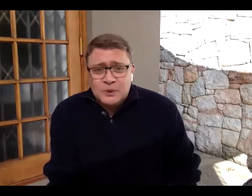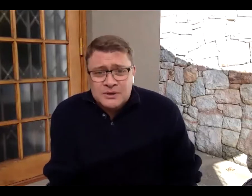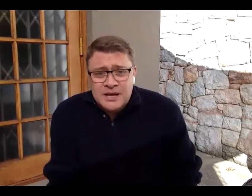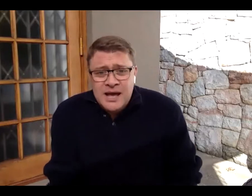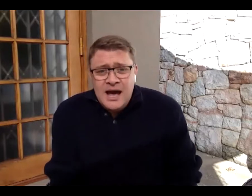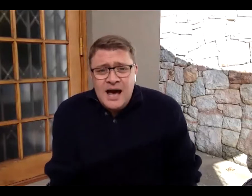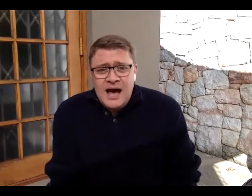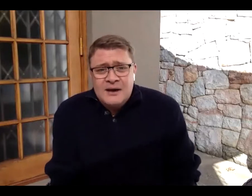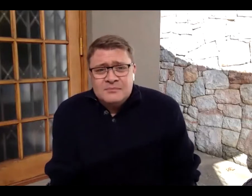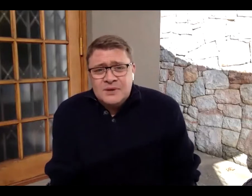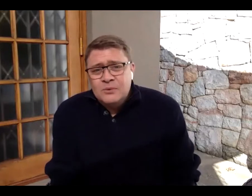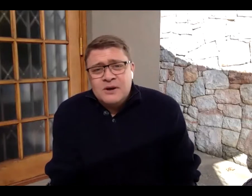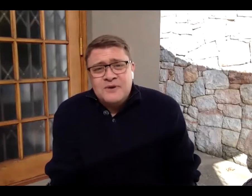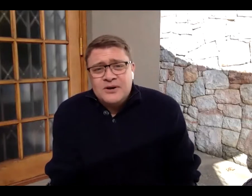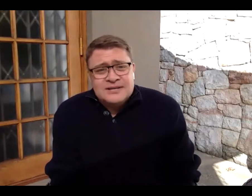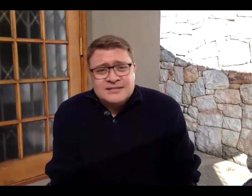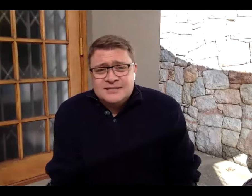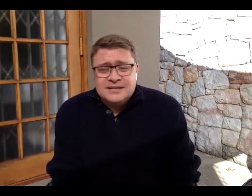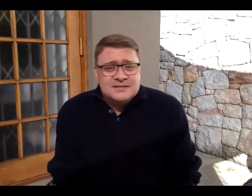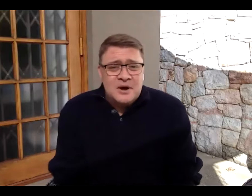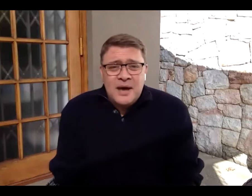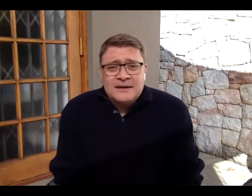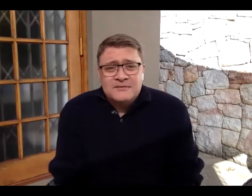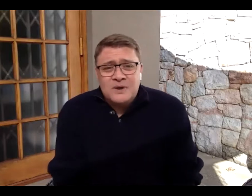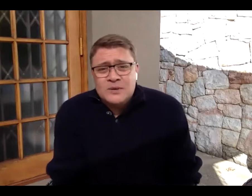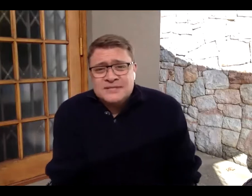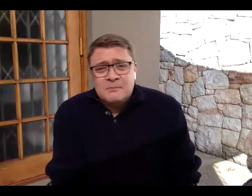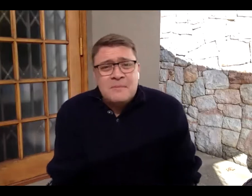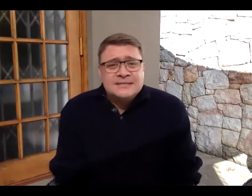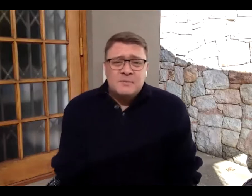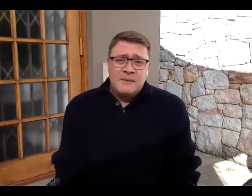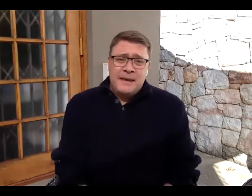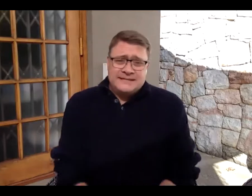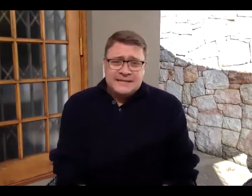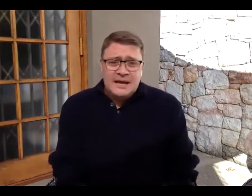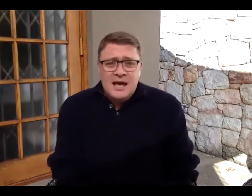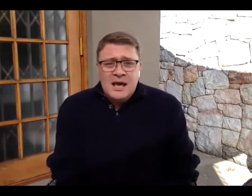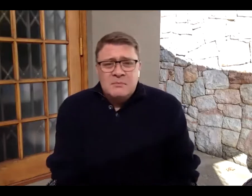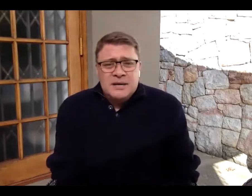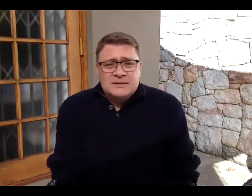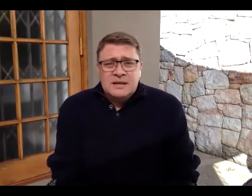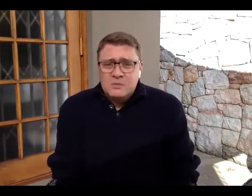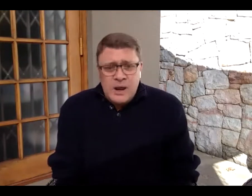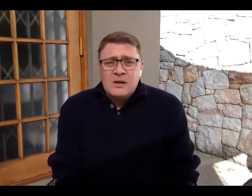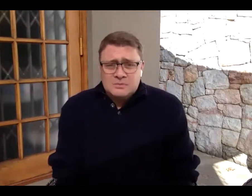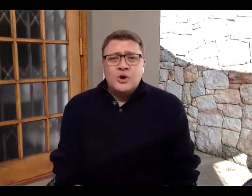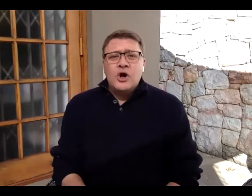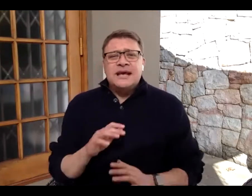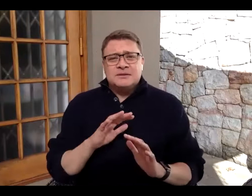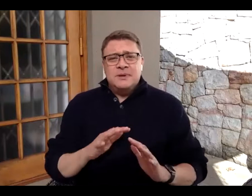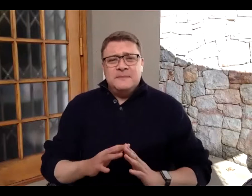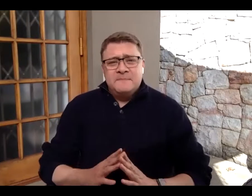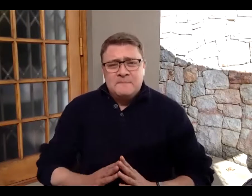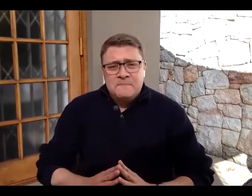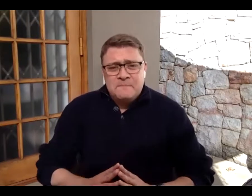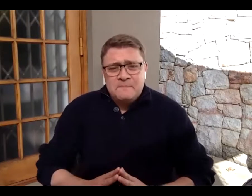it's full. All my followers is, at followers is a maximum capacity, but they're welcome to